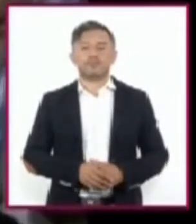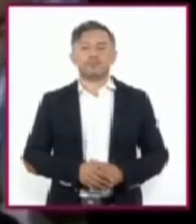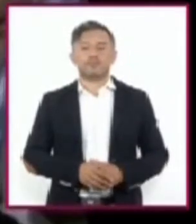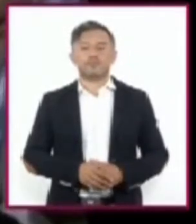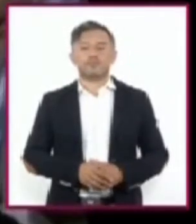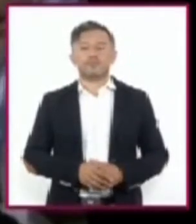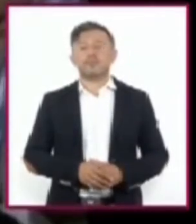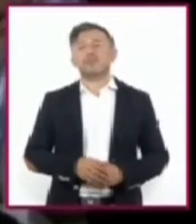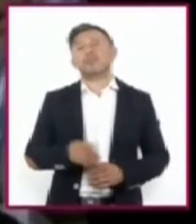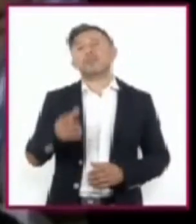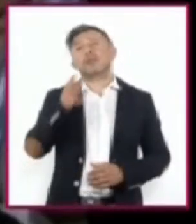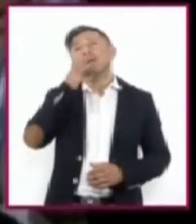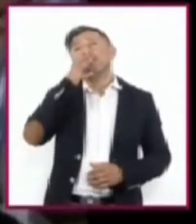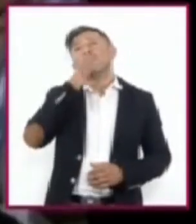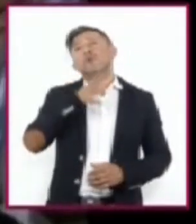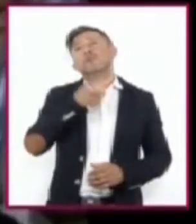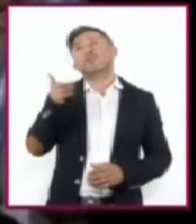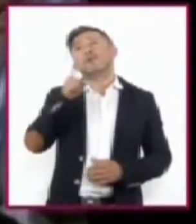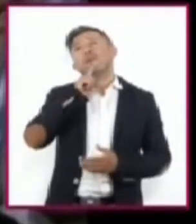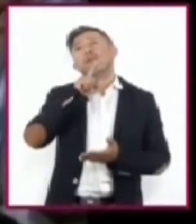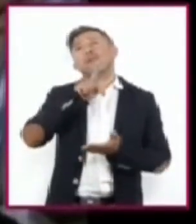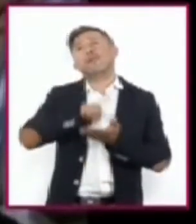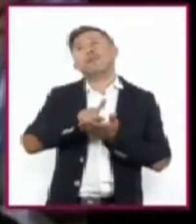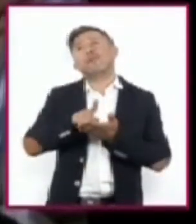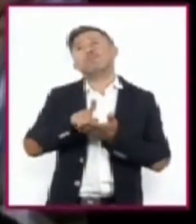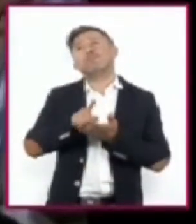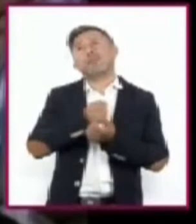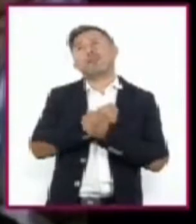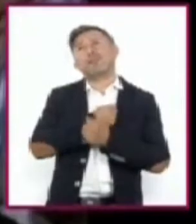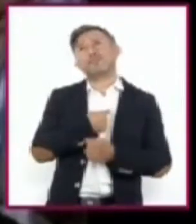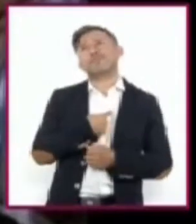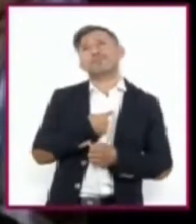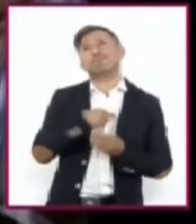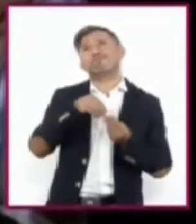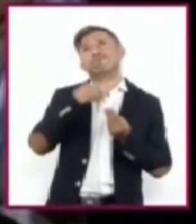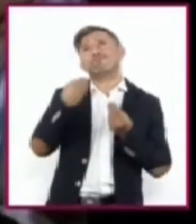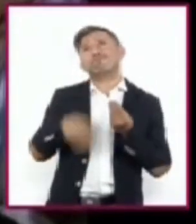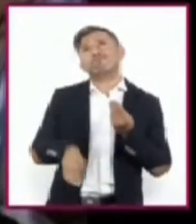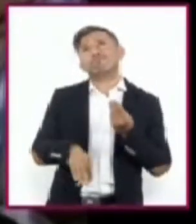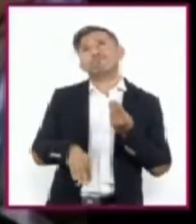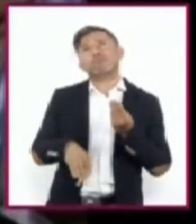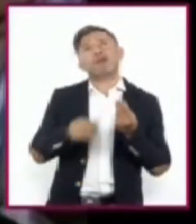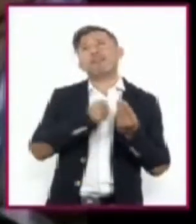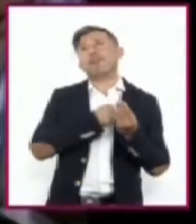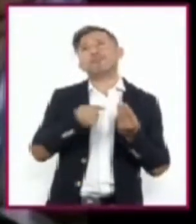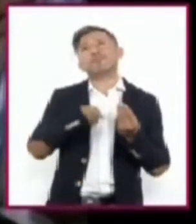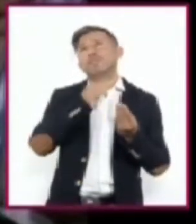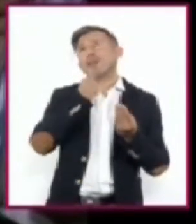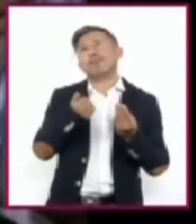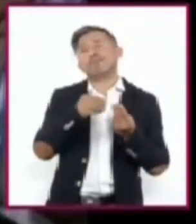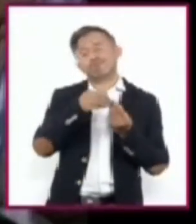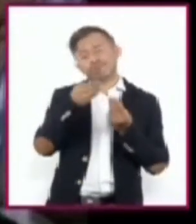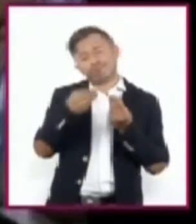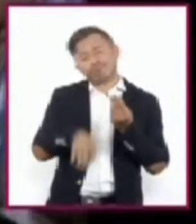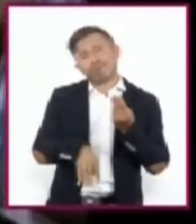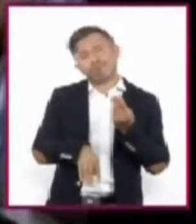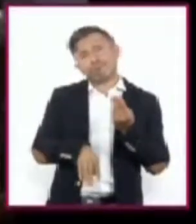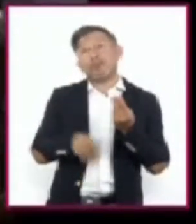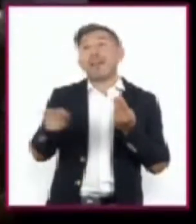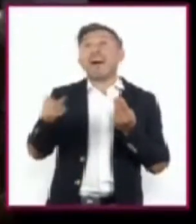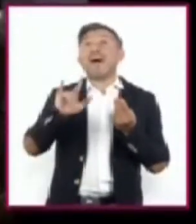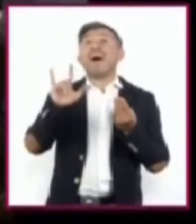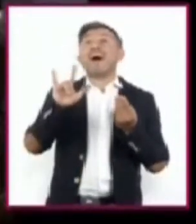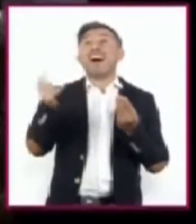She loves me. She loves me now. She loves me. She loves me now.